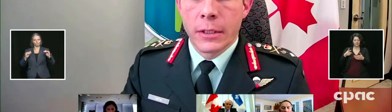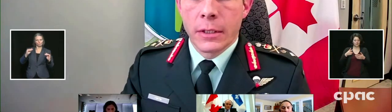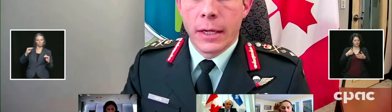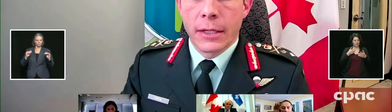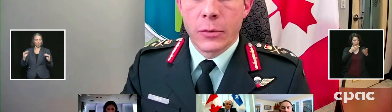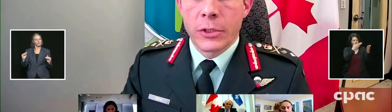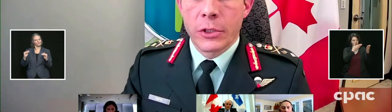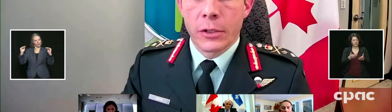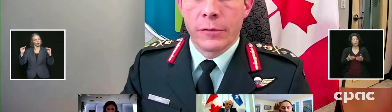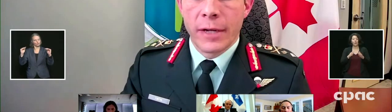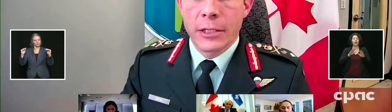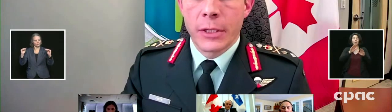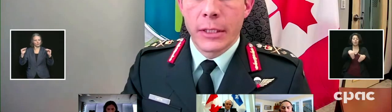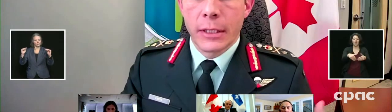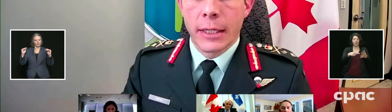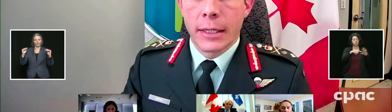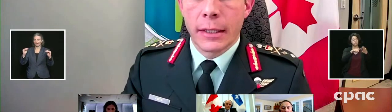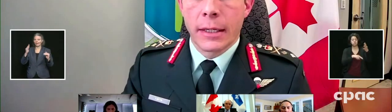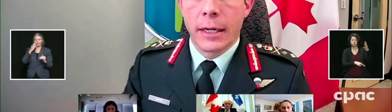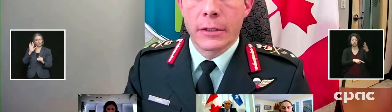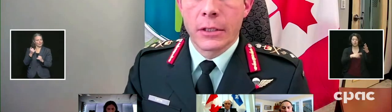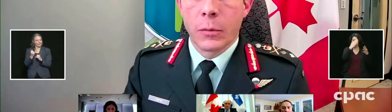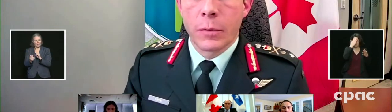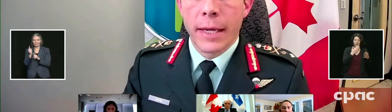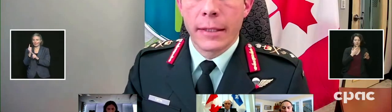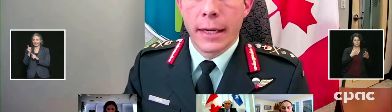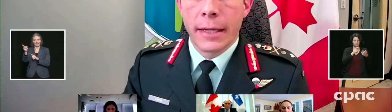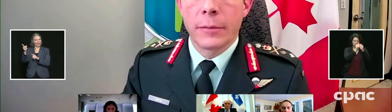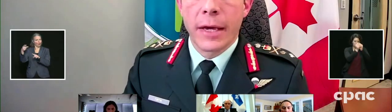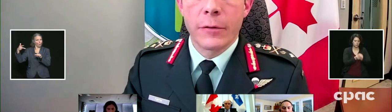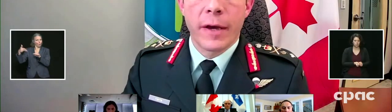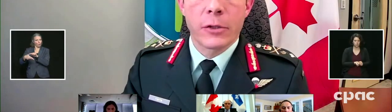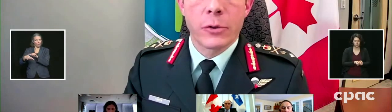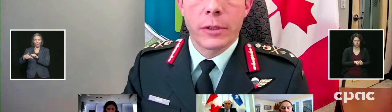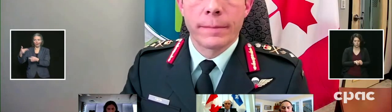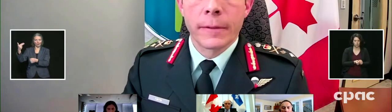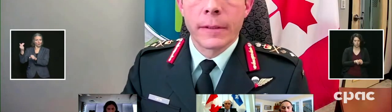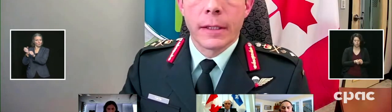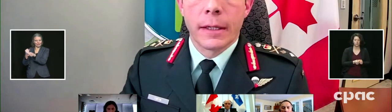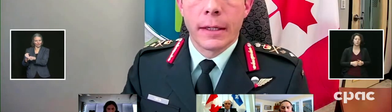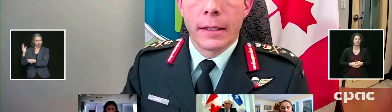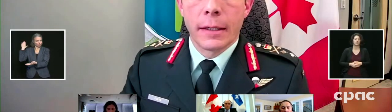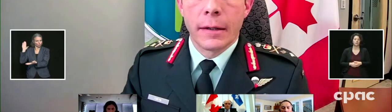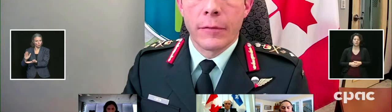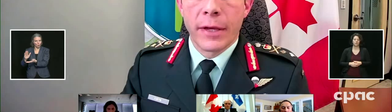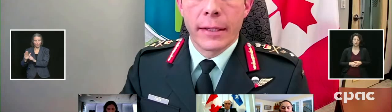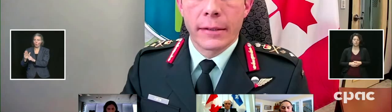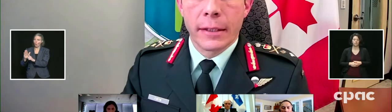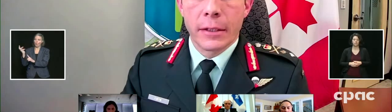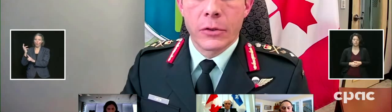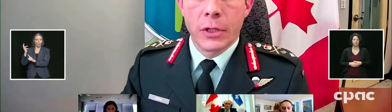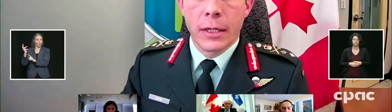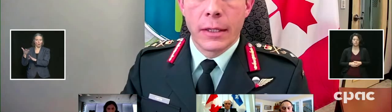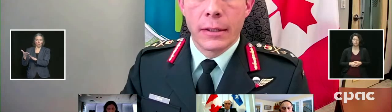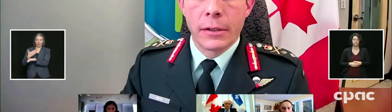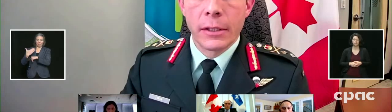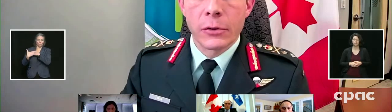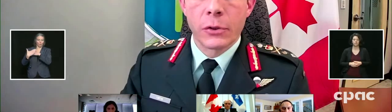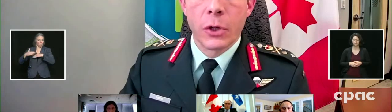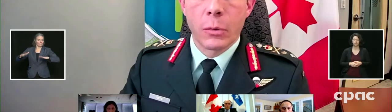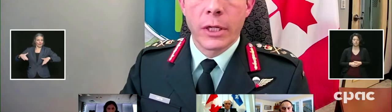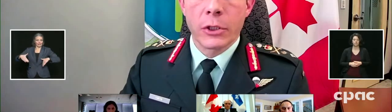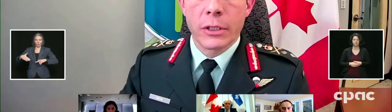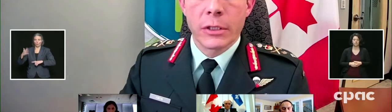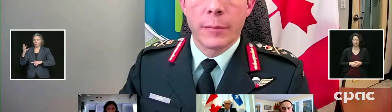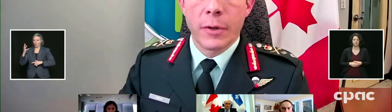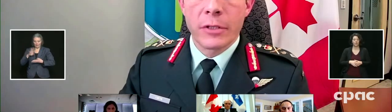adjust as a result of last-minute cuts that were made at the manufacturer that saw little